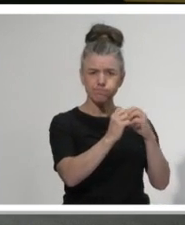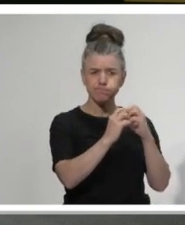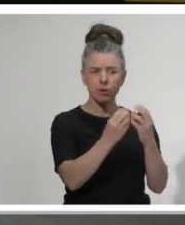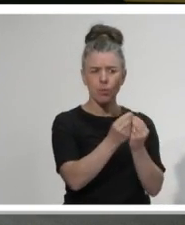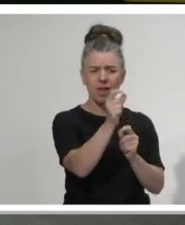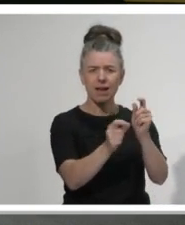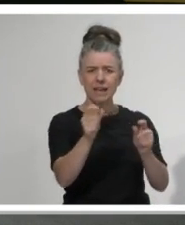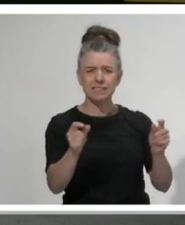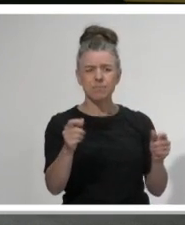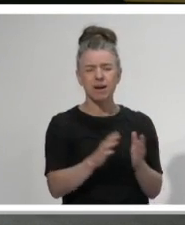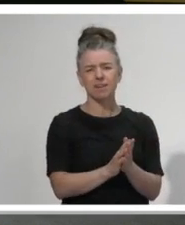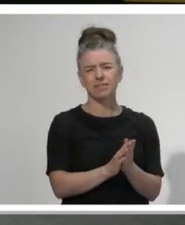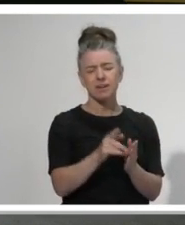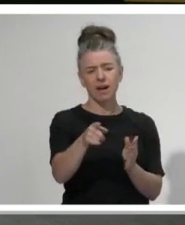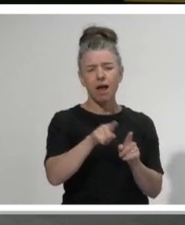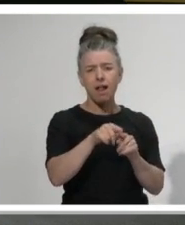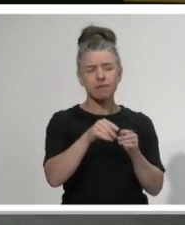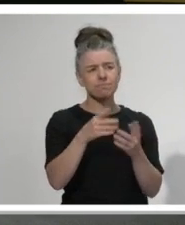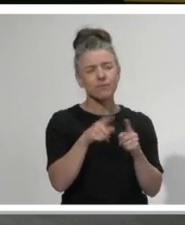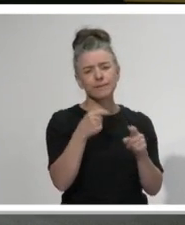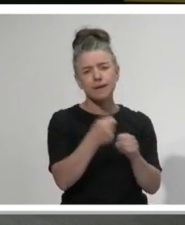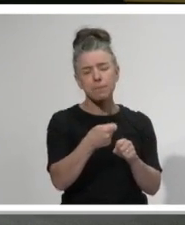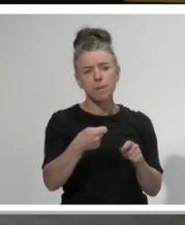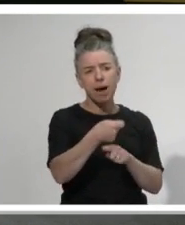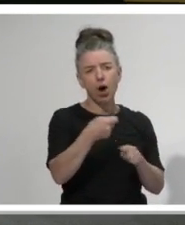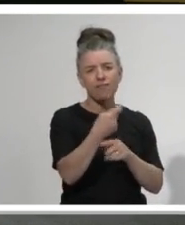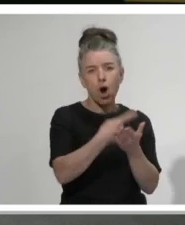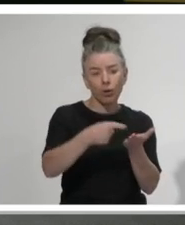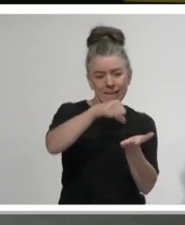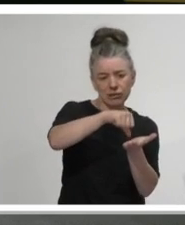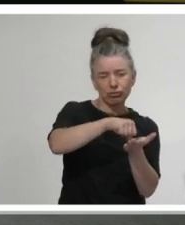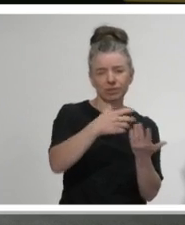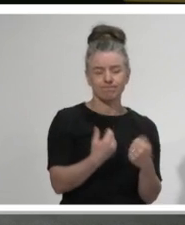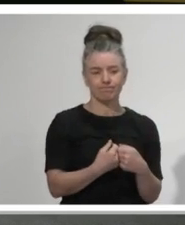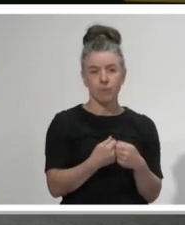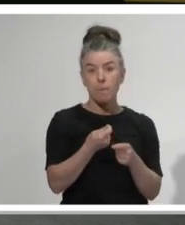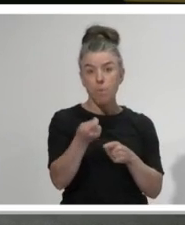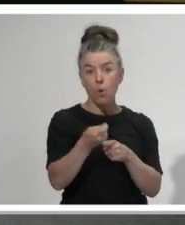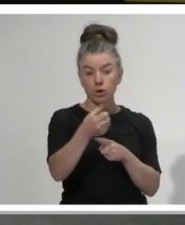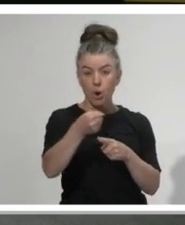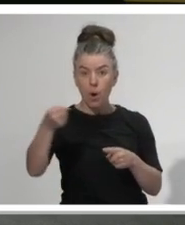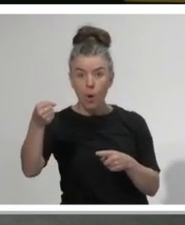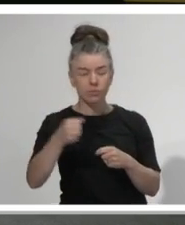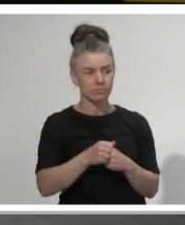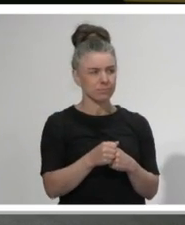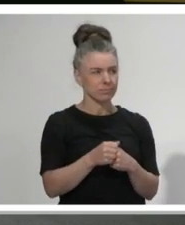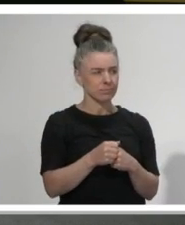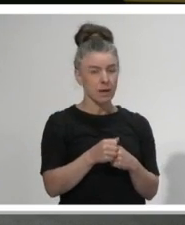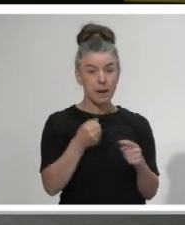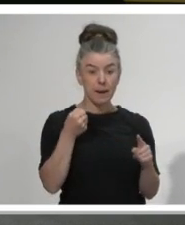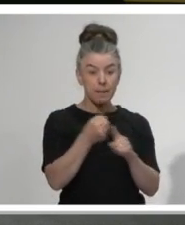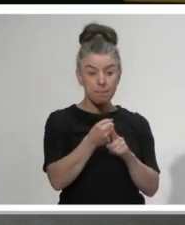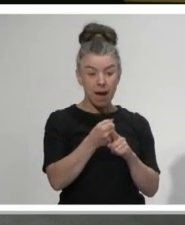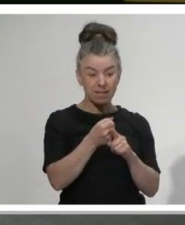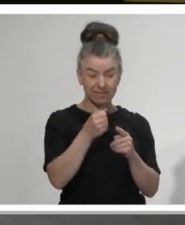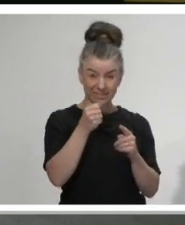for interest-only payments, for deferral of mortgage payments. I don't have specific information about the particular impacts of that,